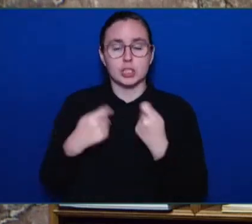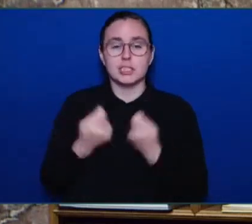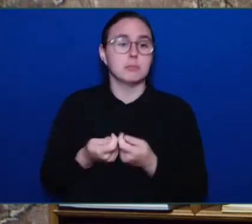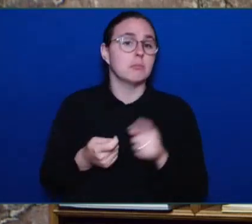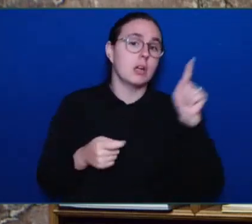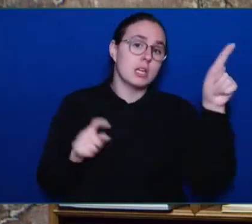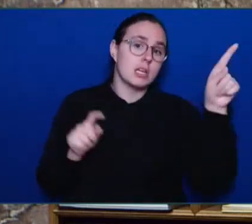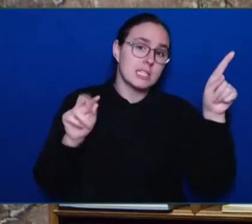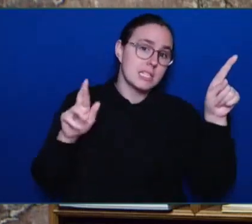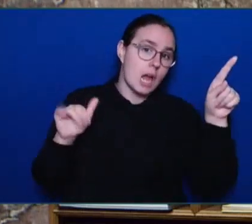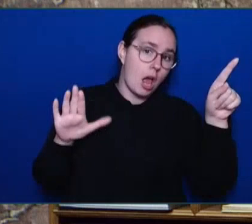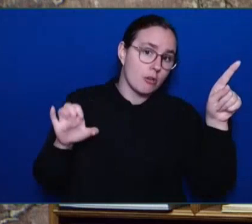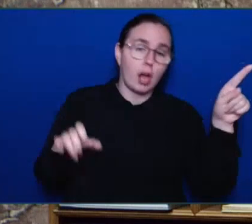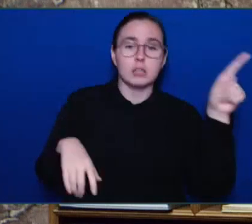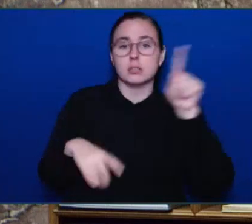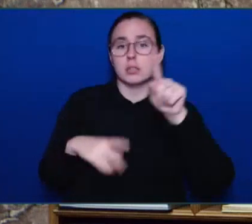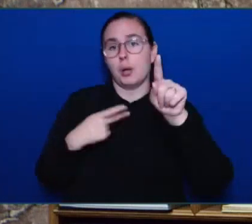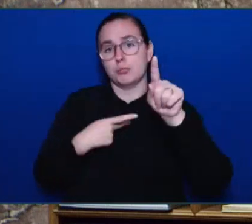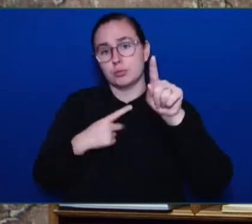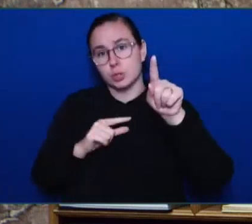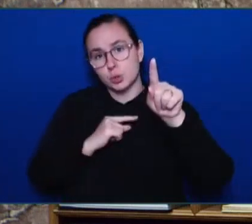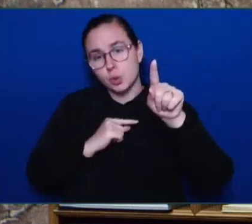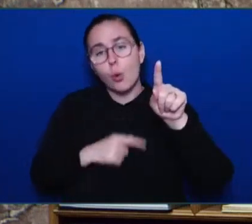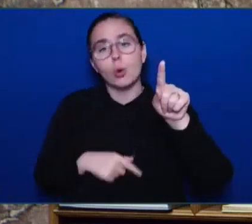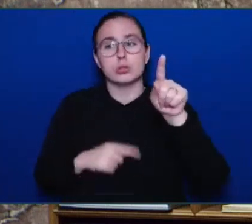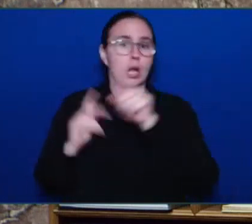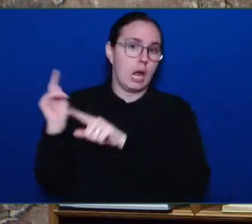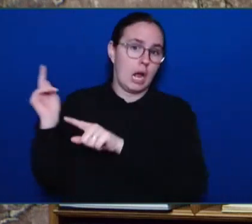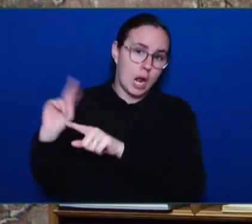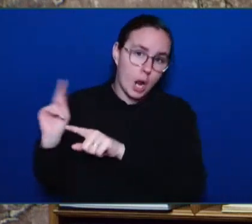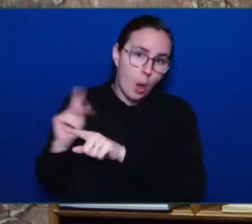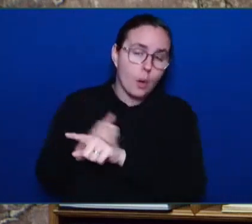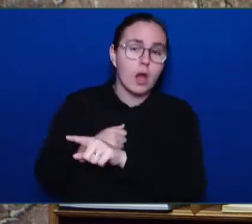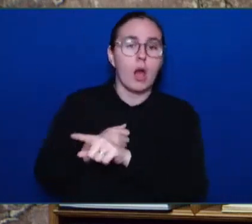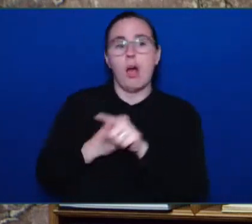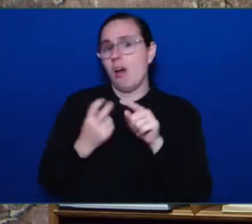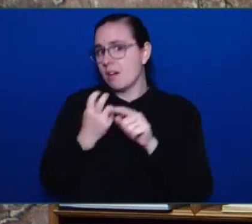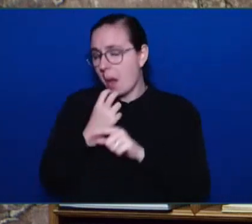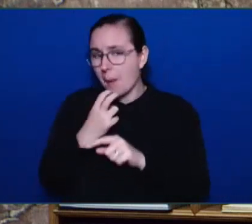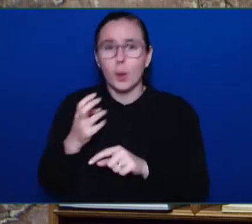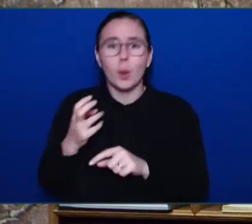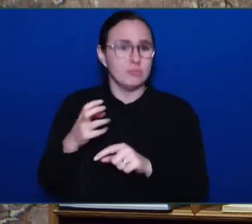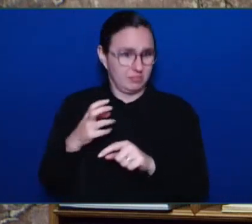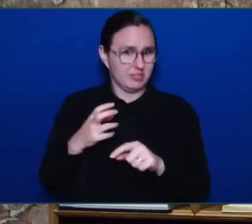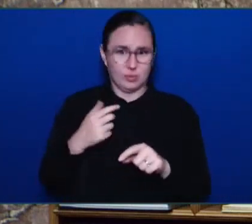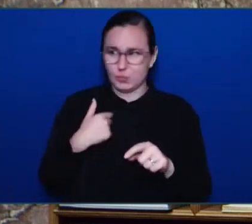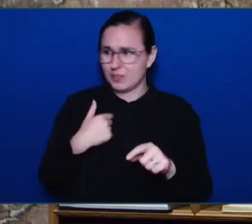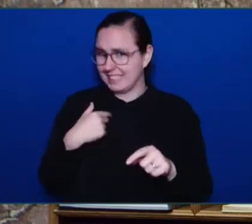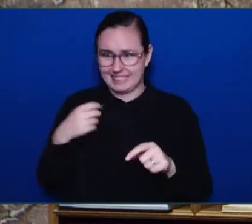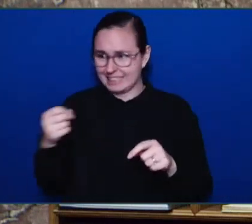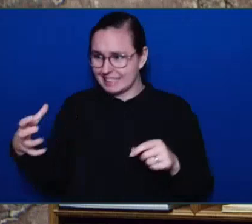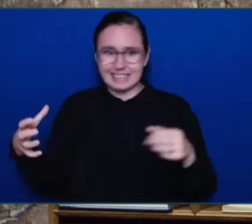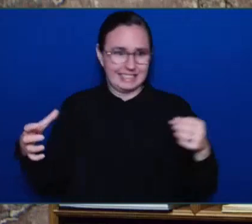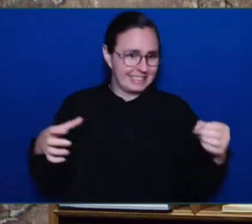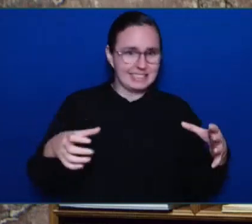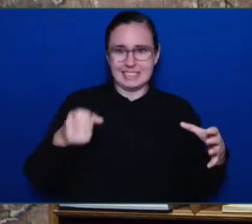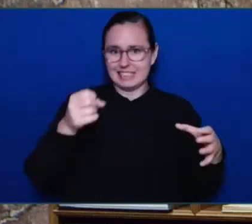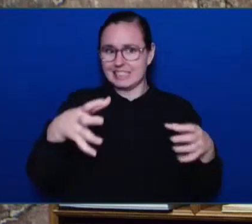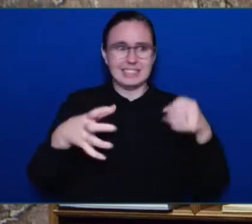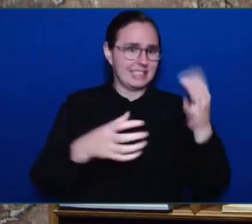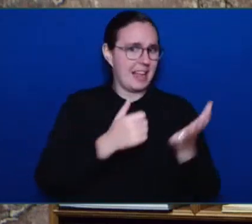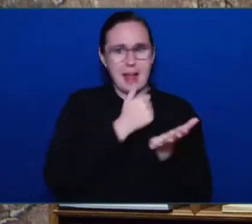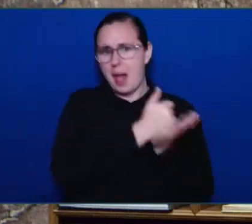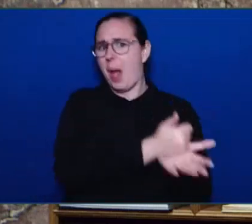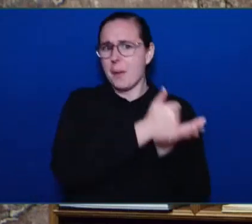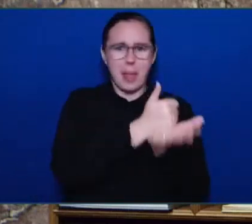well. We have done a lot, Honourable Speaker, but we know there's a lot more to do. And we are working with the business community,